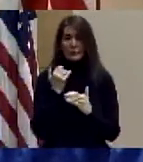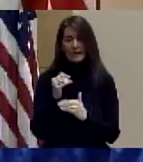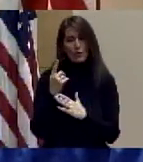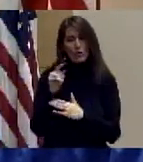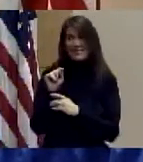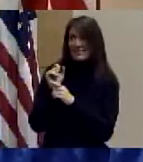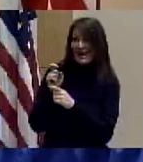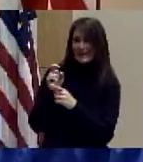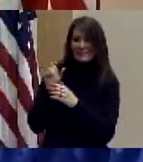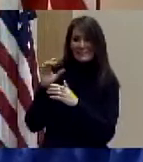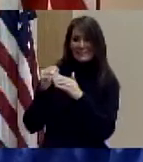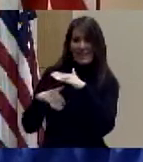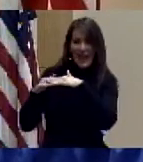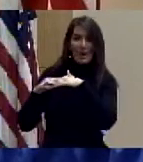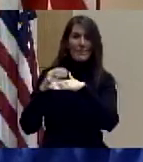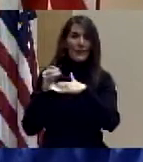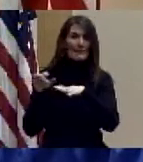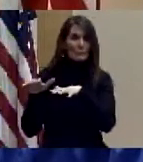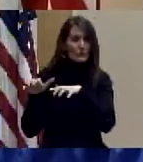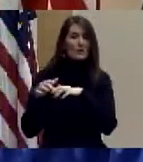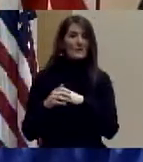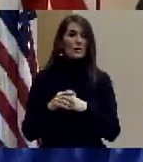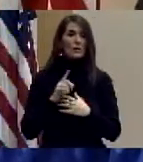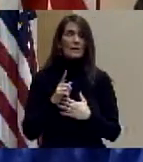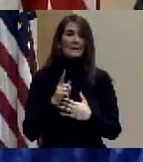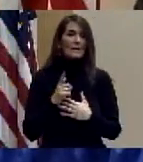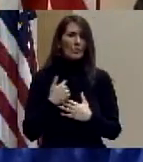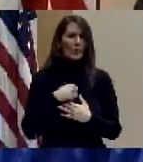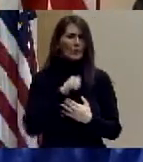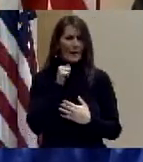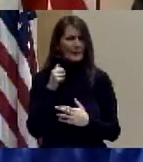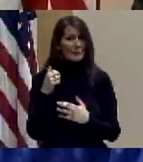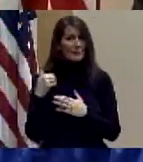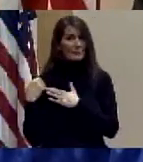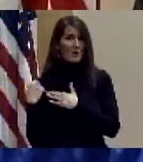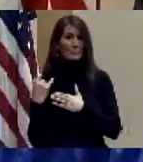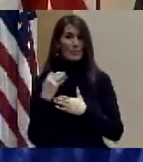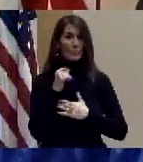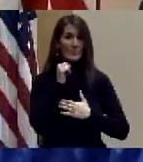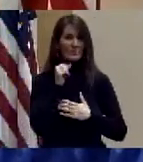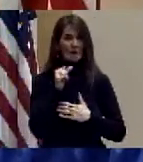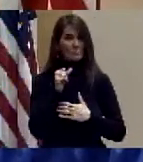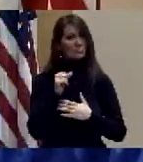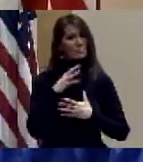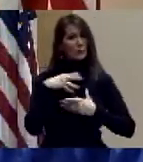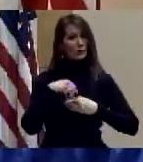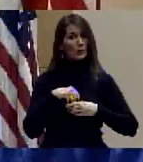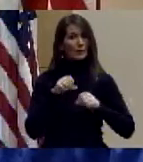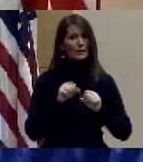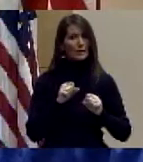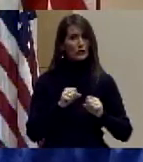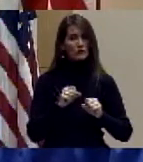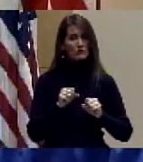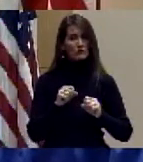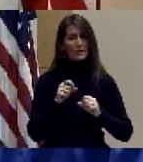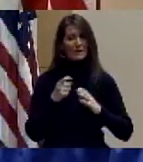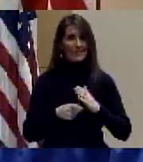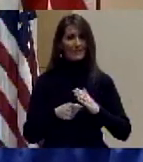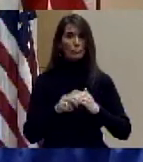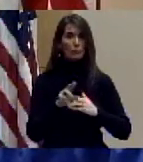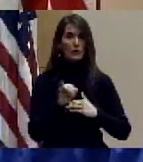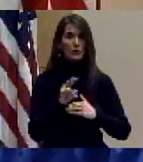cap, tax freeze, we would be irresponsible not to take potential property tax revenues into